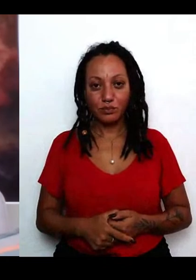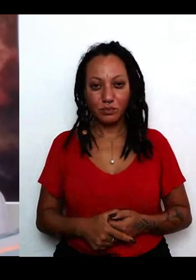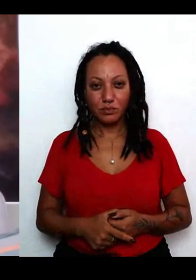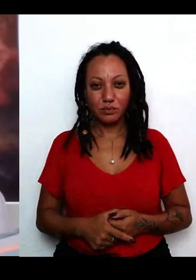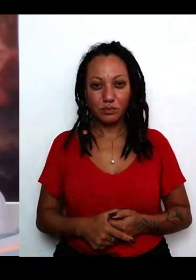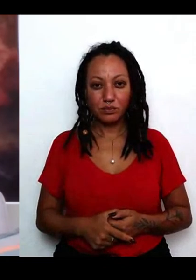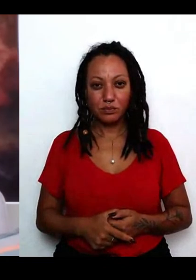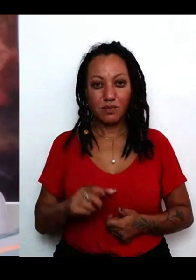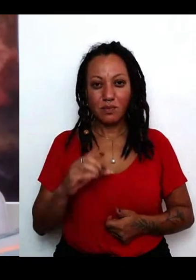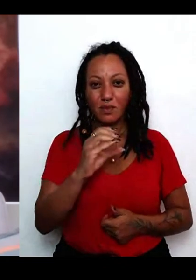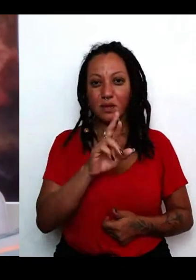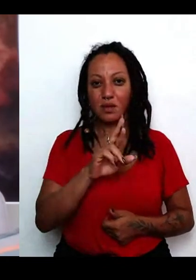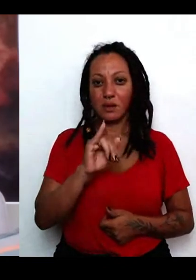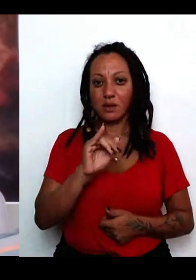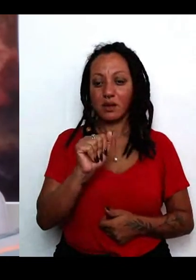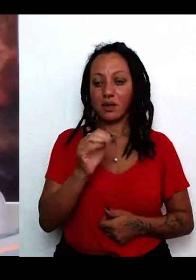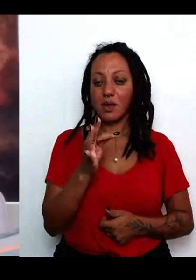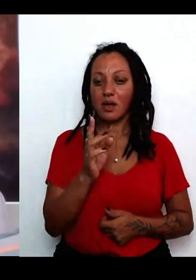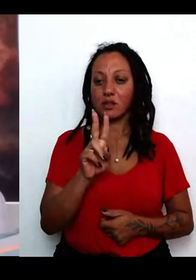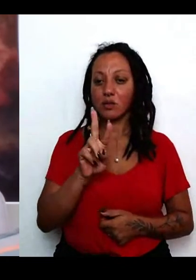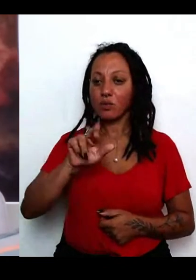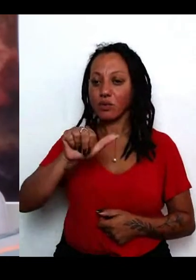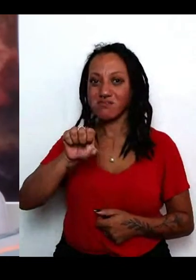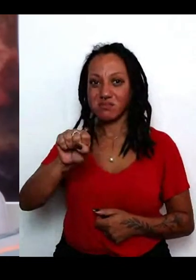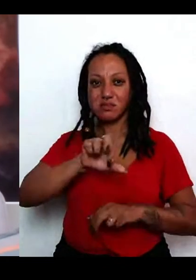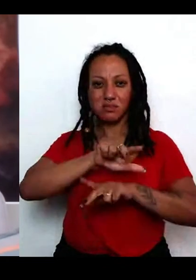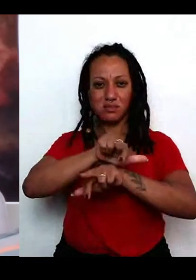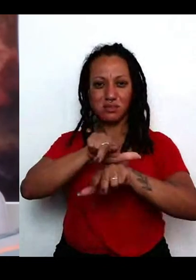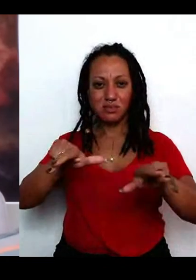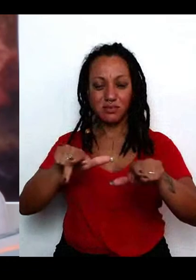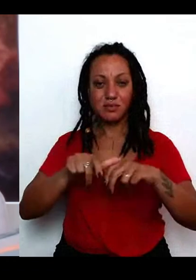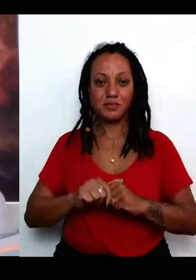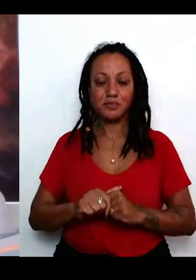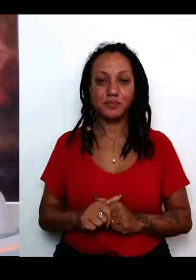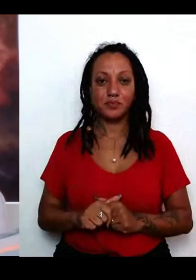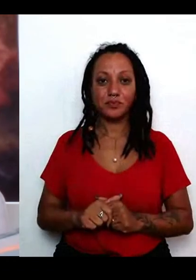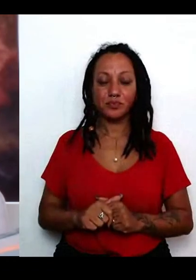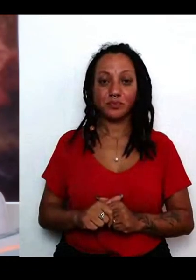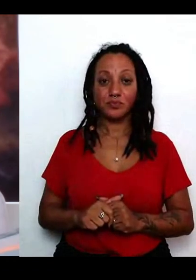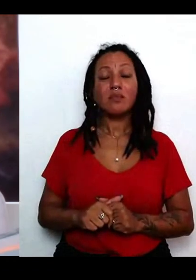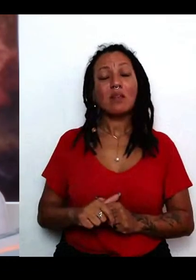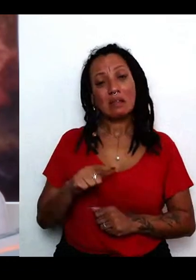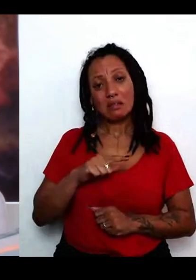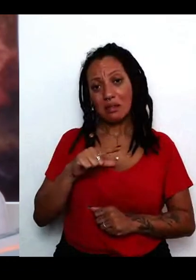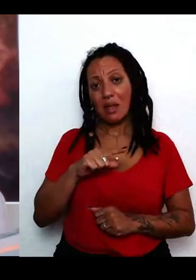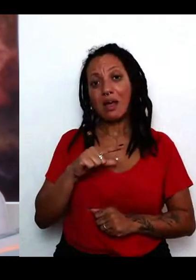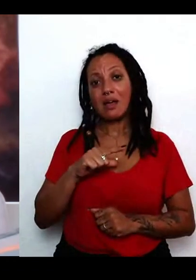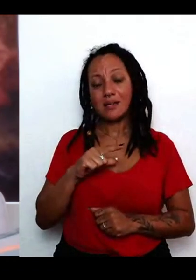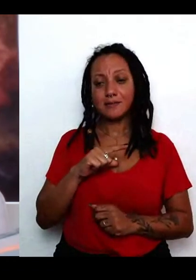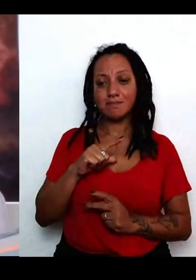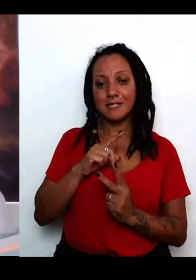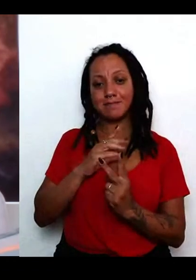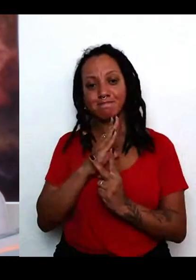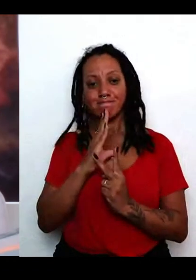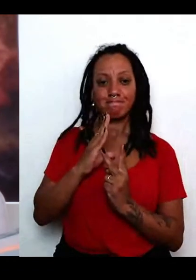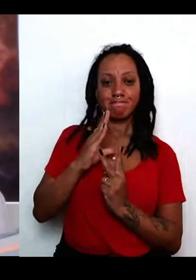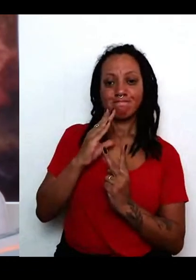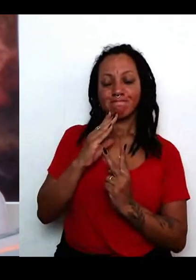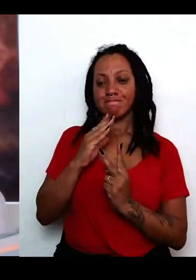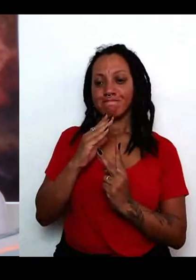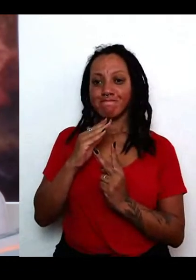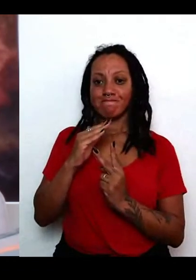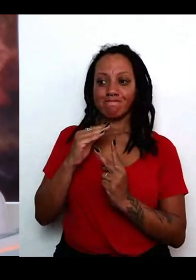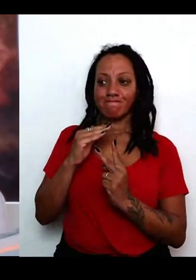on the same paradigm that Michael heiser's and Richard